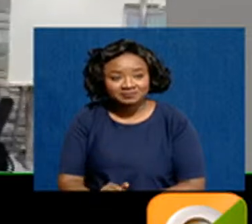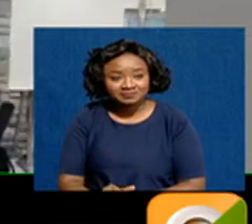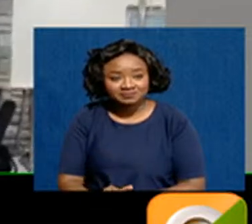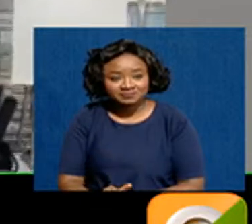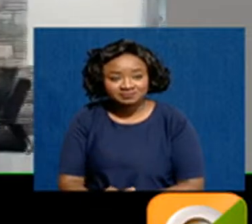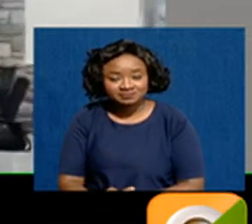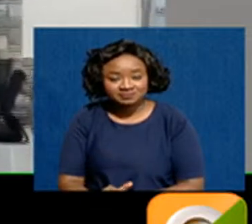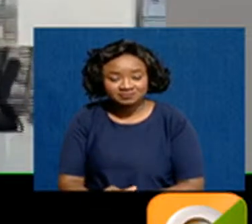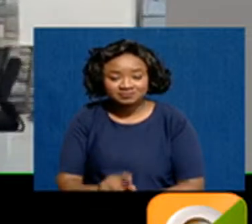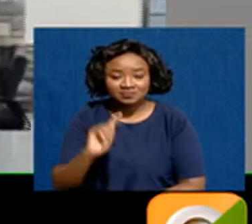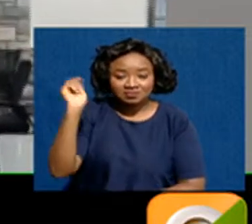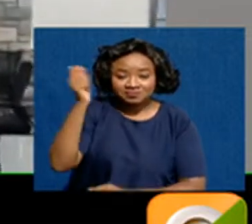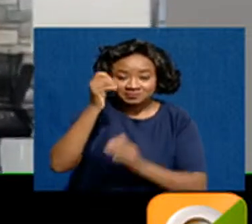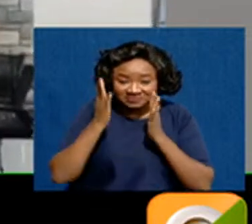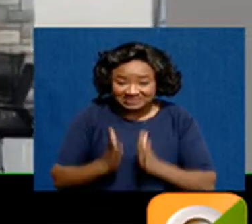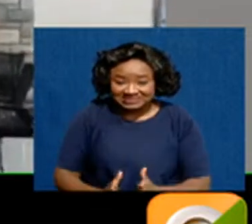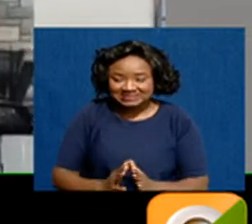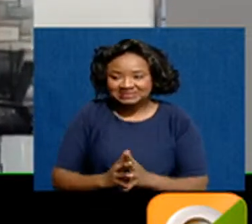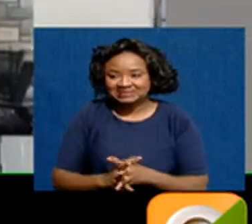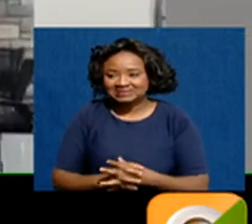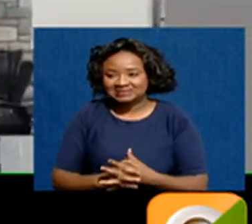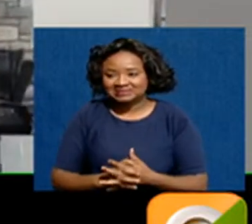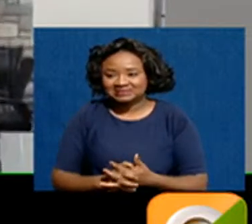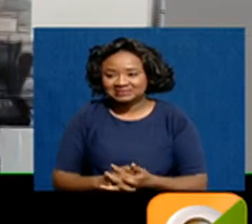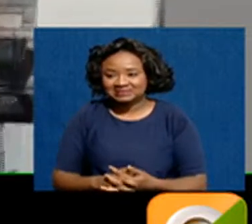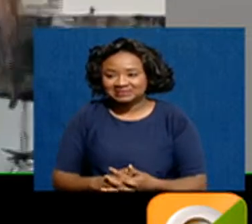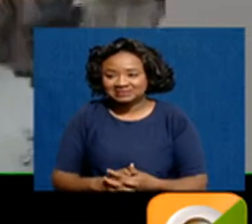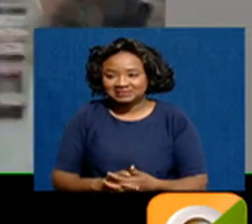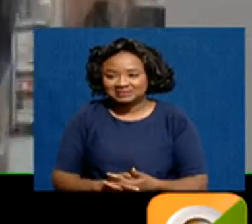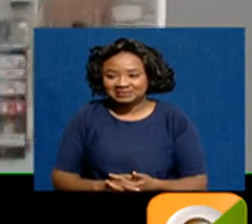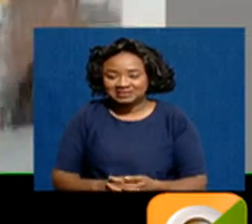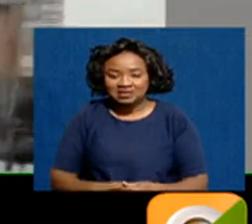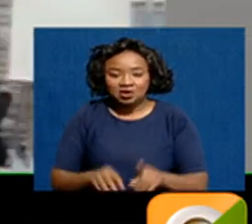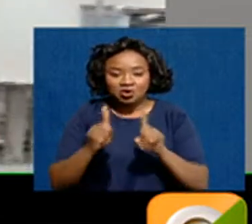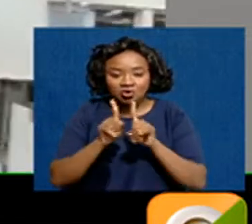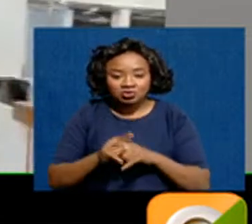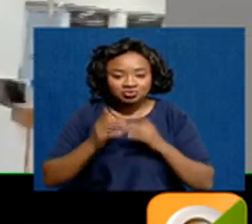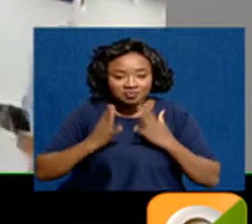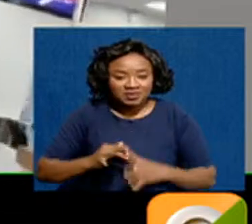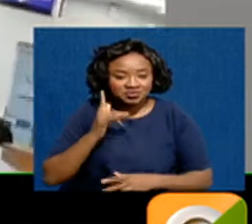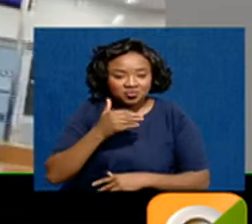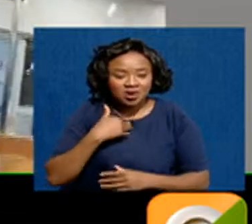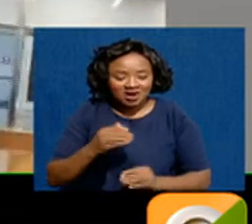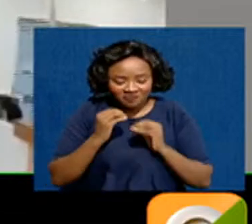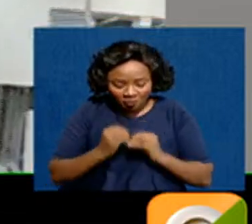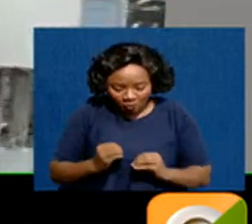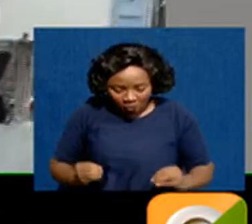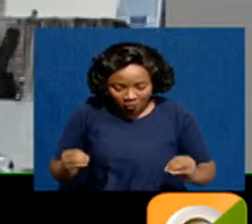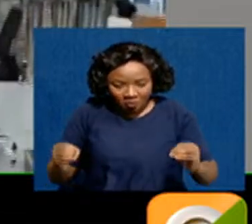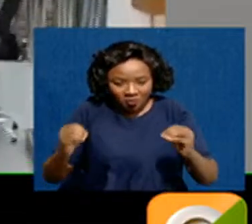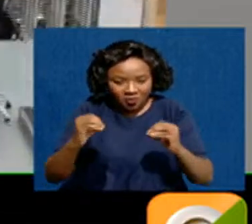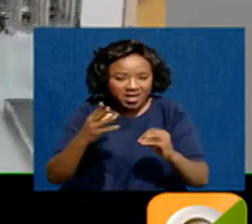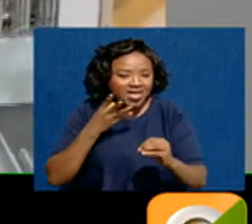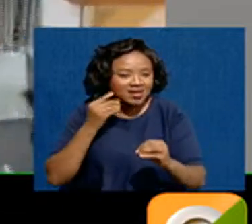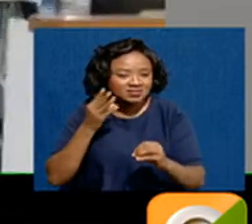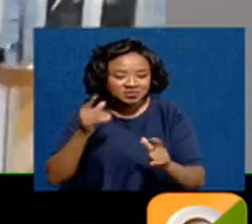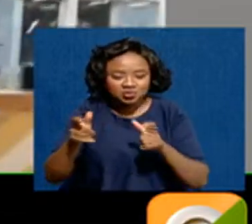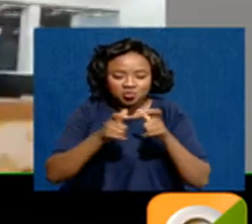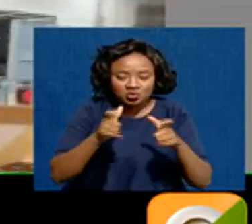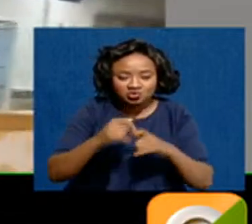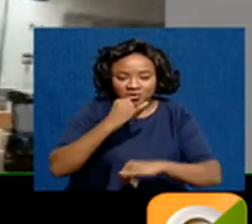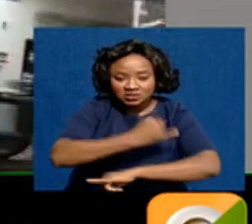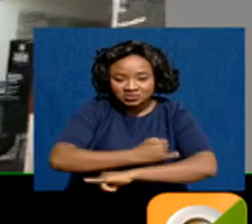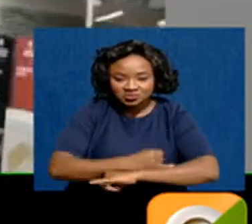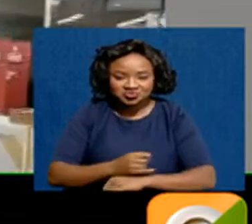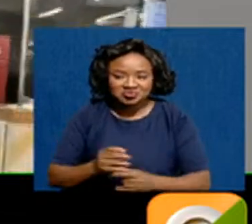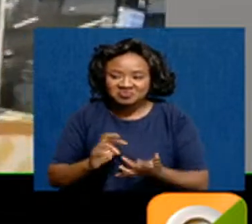and particularly someone who has never had an experience of running an institution, it is not enough to go to internet and get the